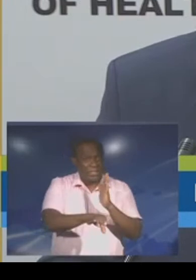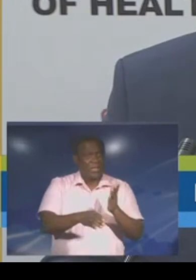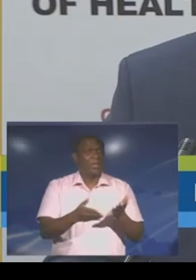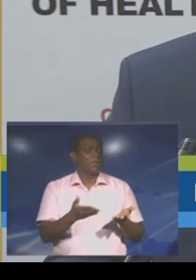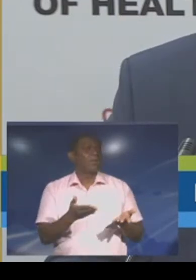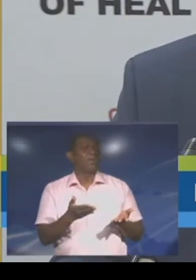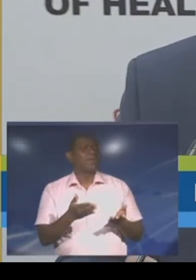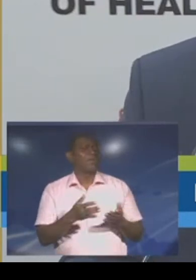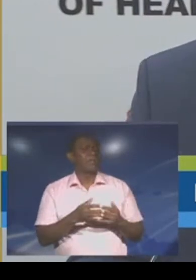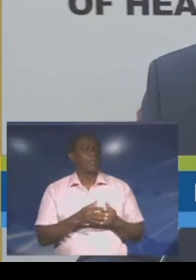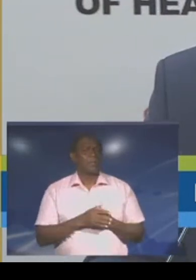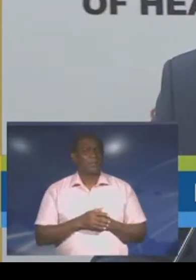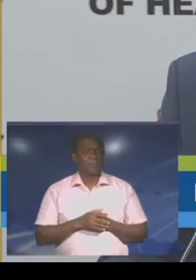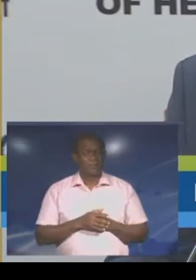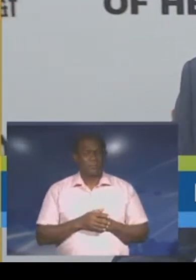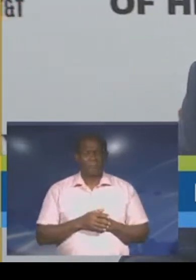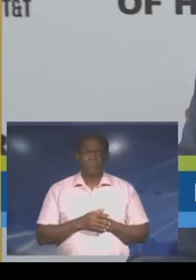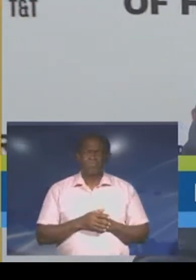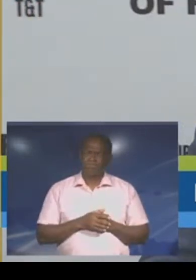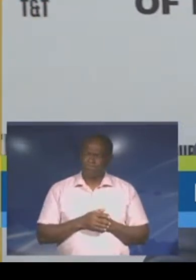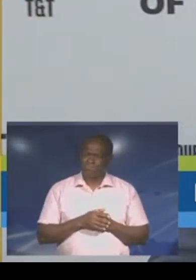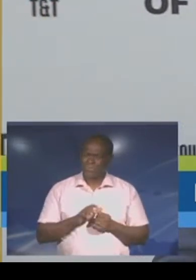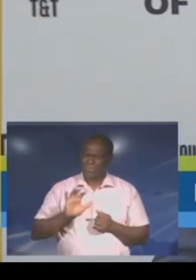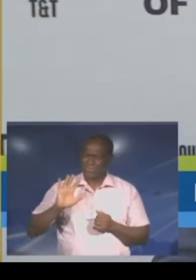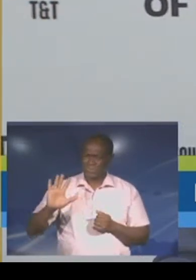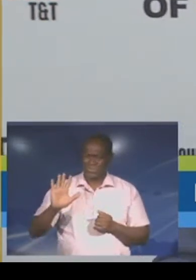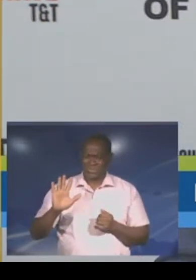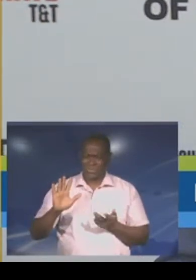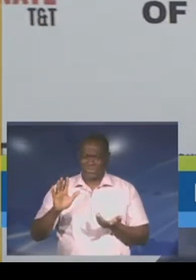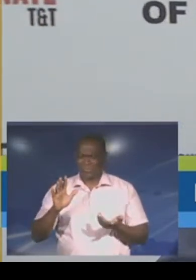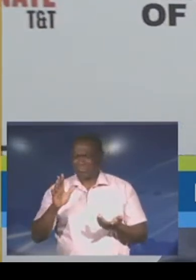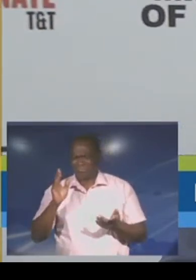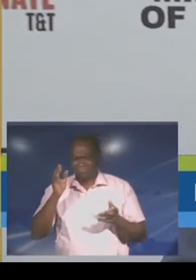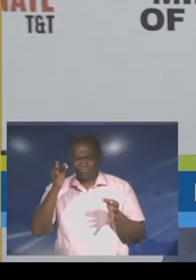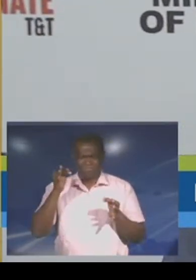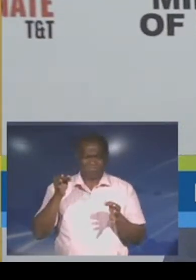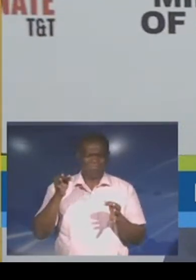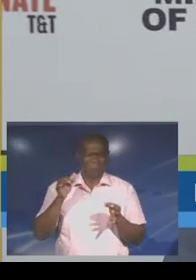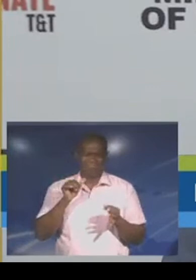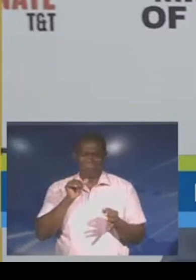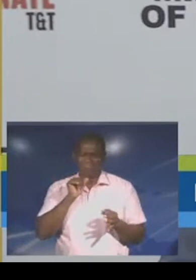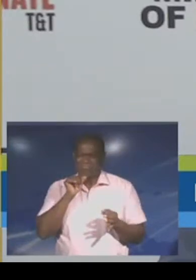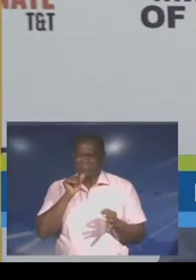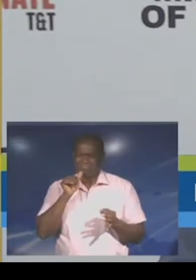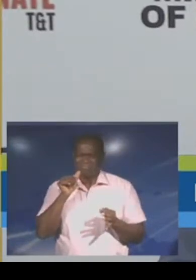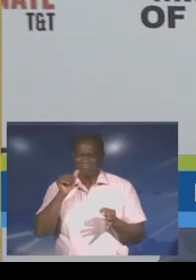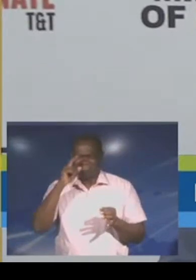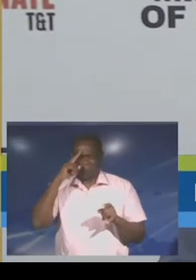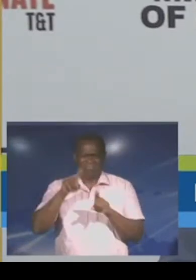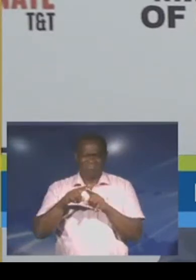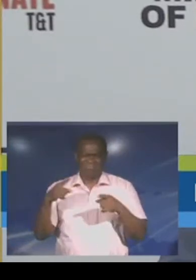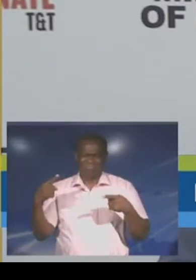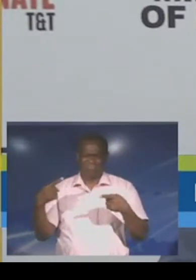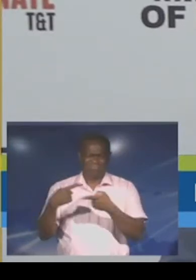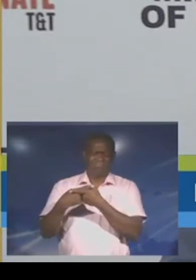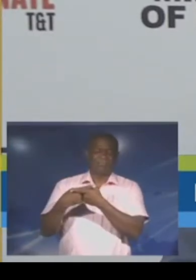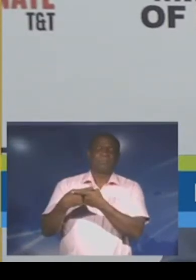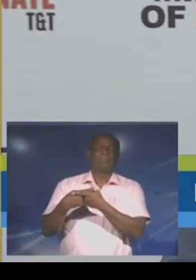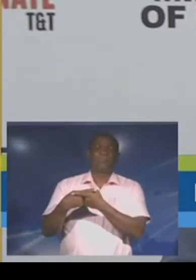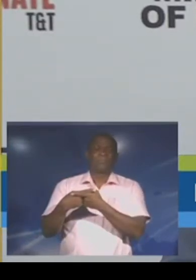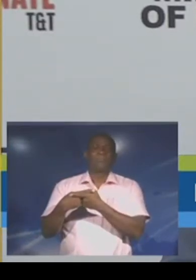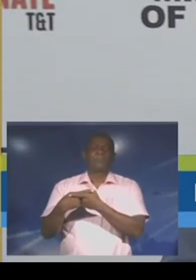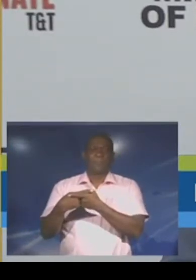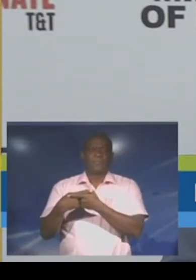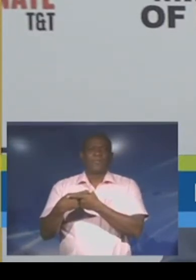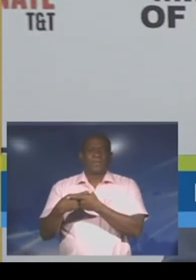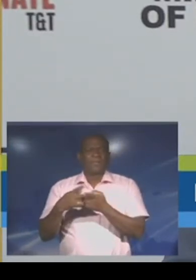don't see how you can make that conclusion. There's a whole difference, as I keep saying at these press conferences, and that's the error that